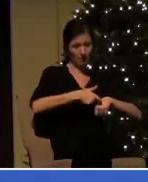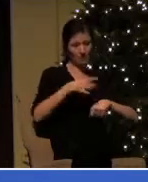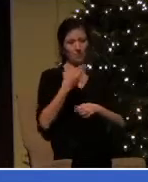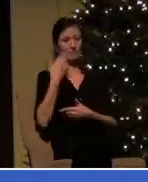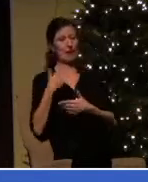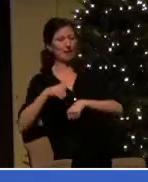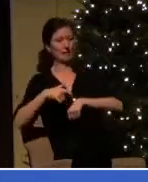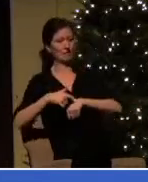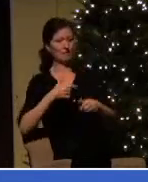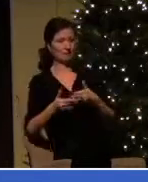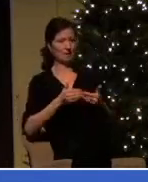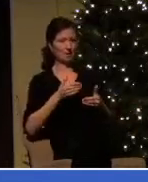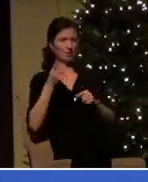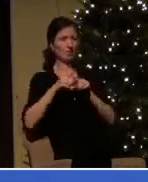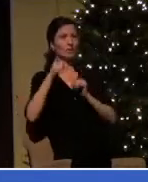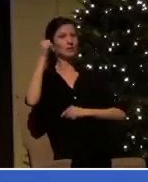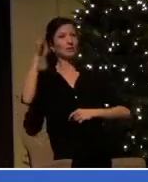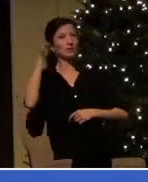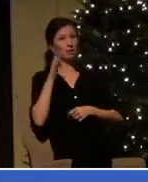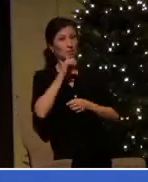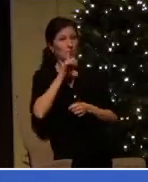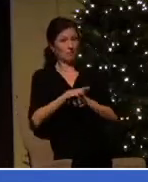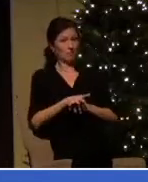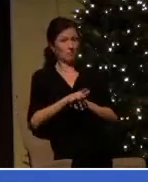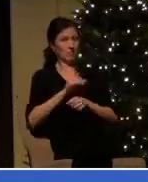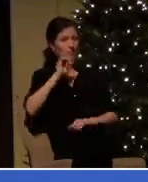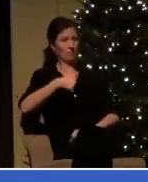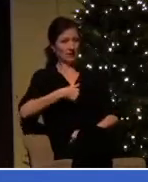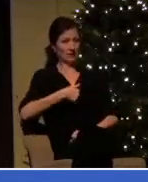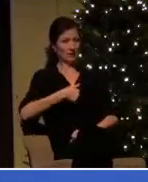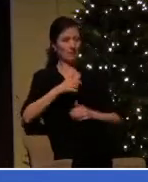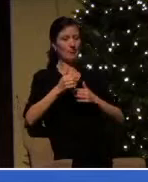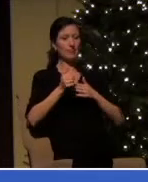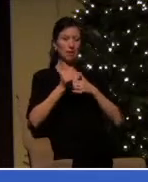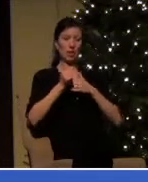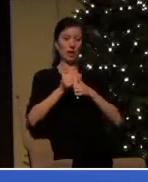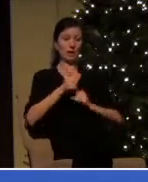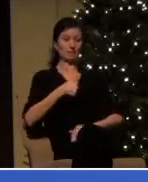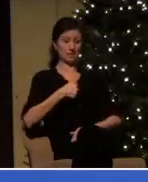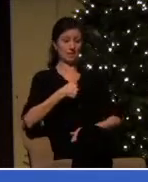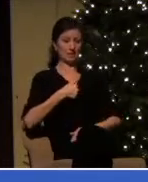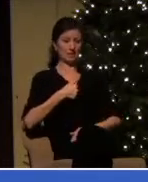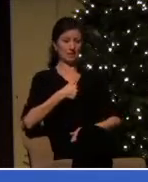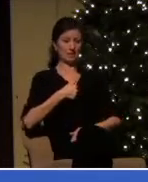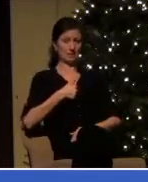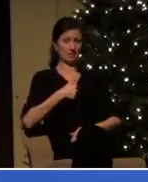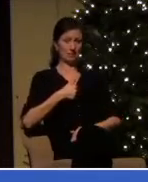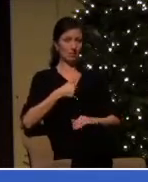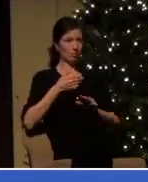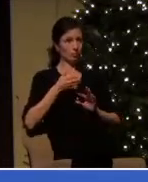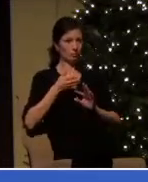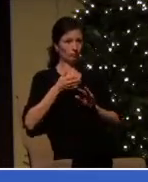God's promise that he would direct and he would guide and he would show me and other people associated with me